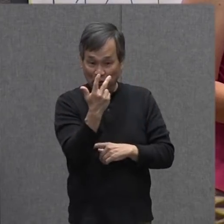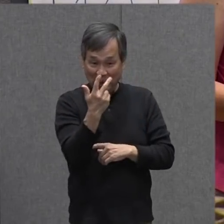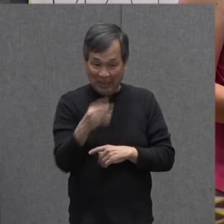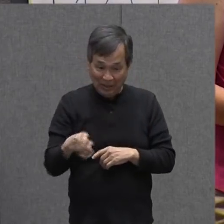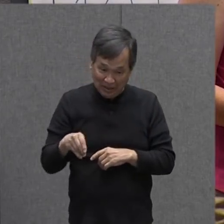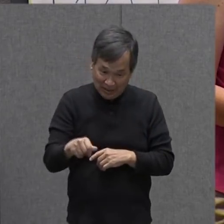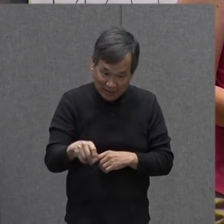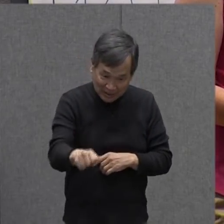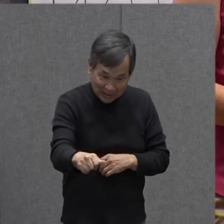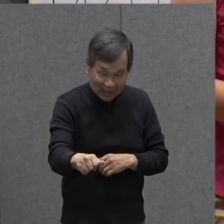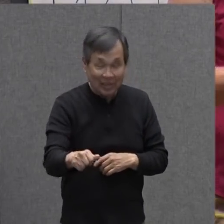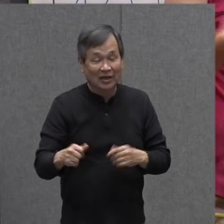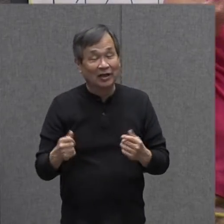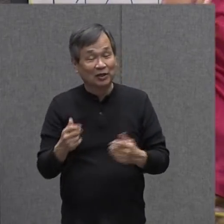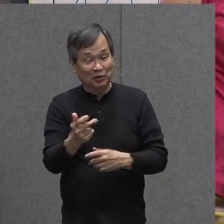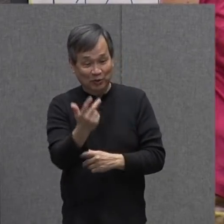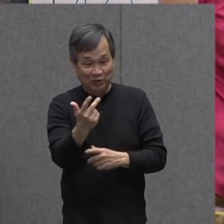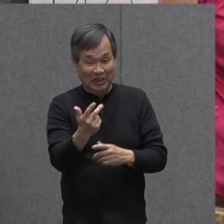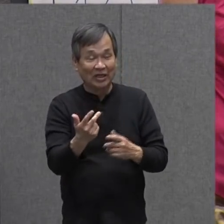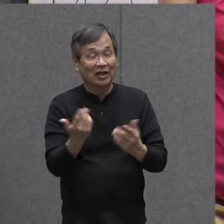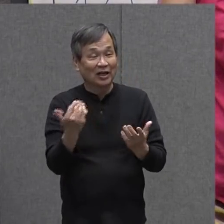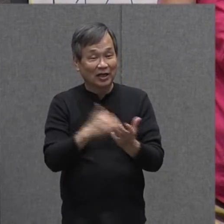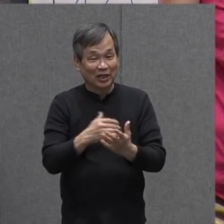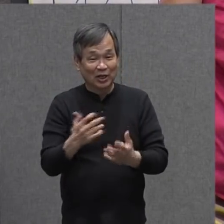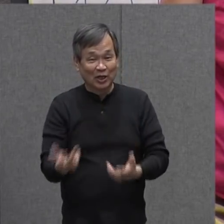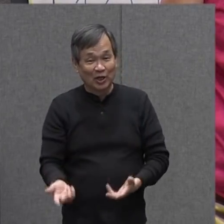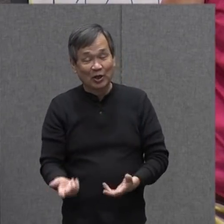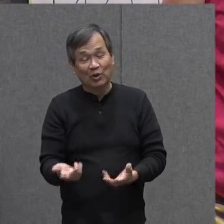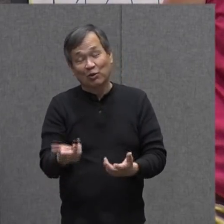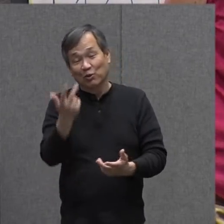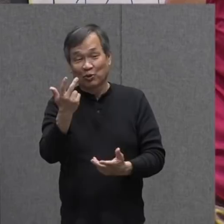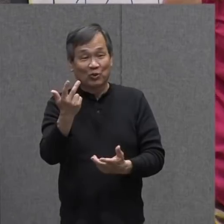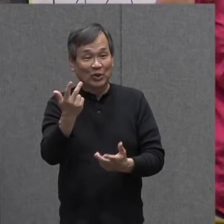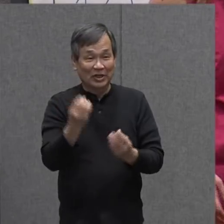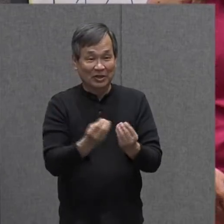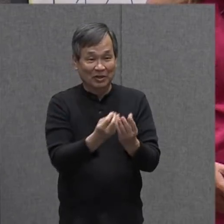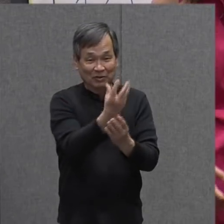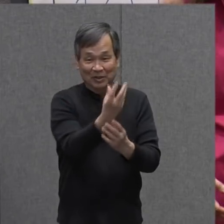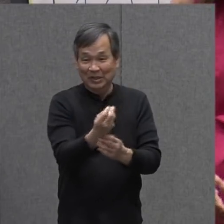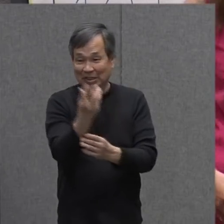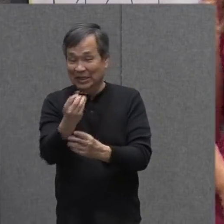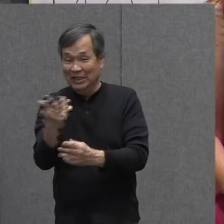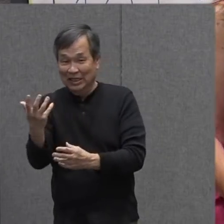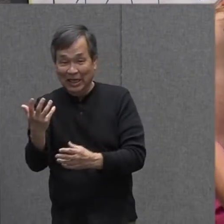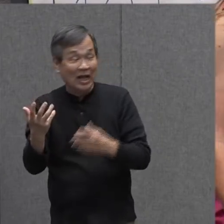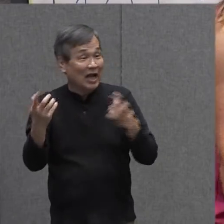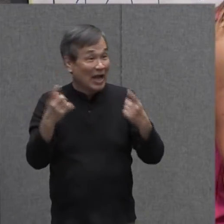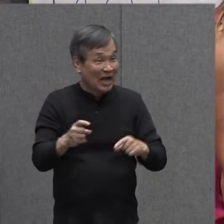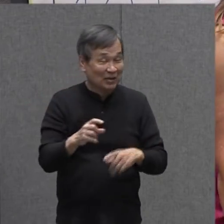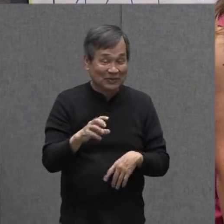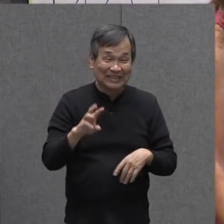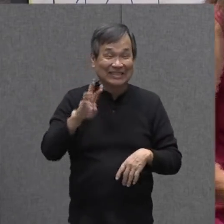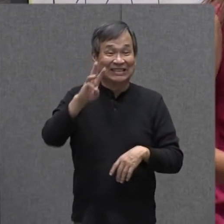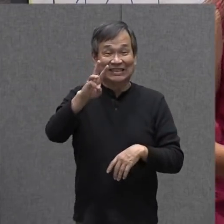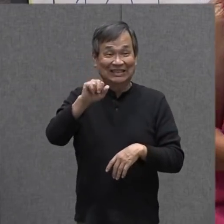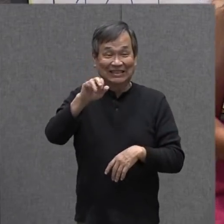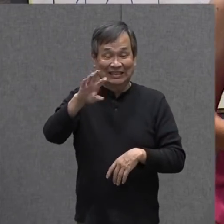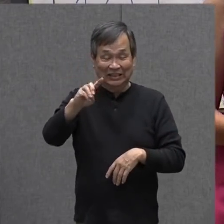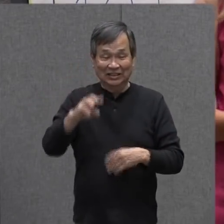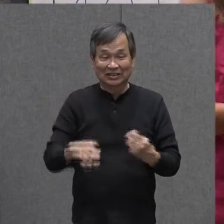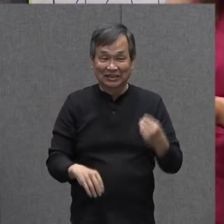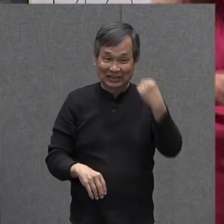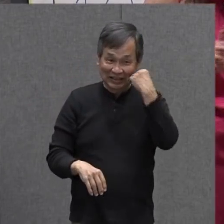numerators and the denominators, so the top 1/2 would be 1 times 2 or 12. Well, 1 times